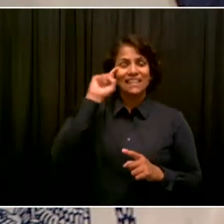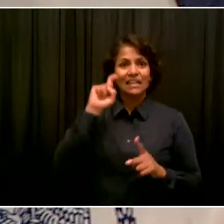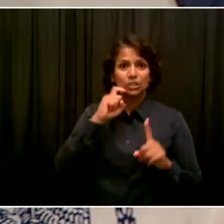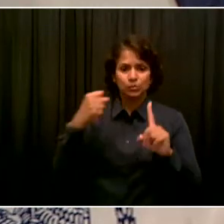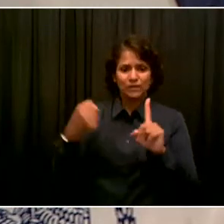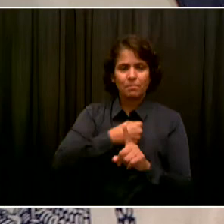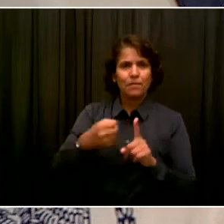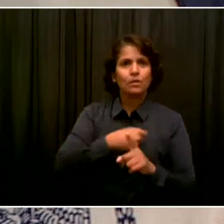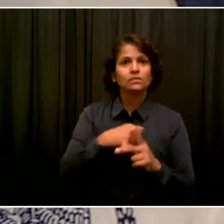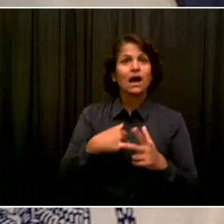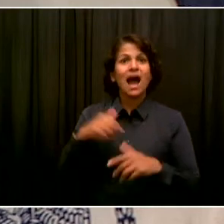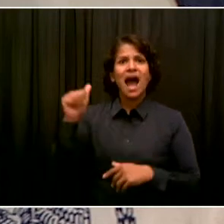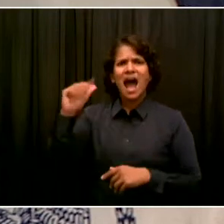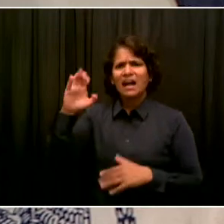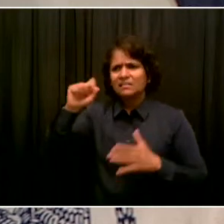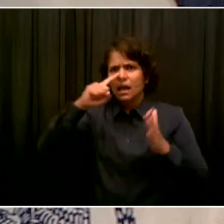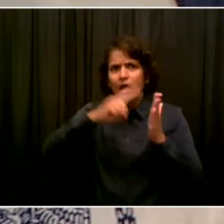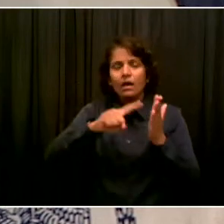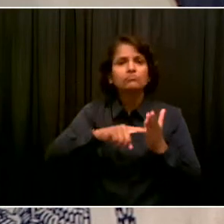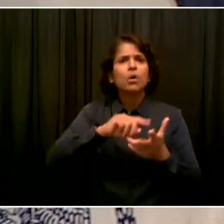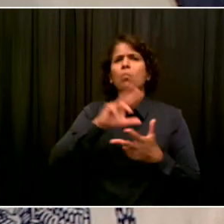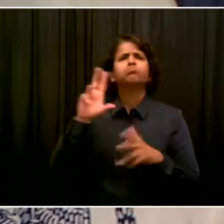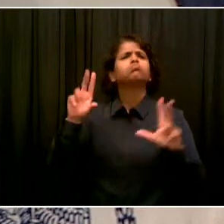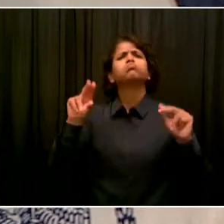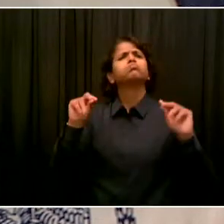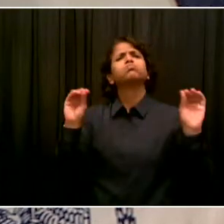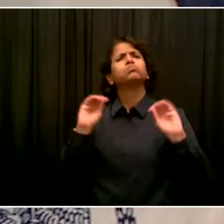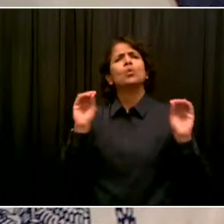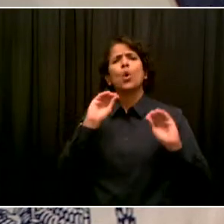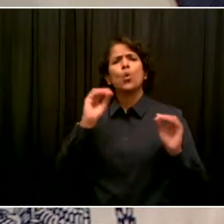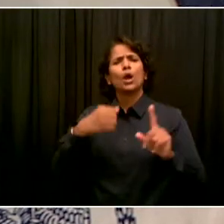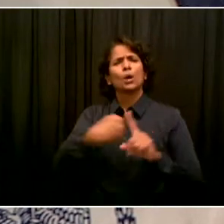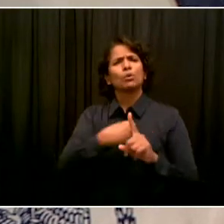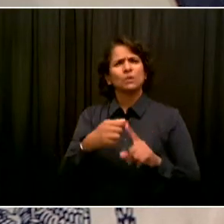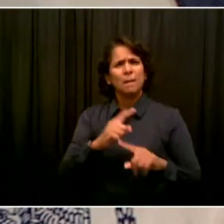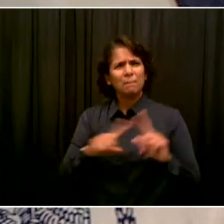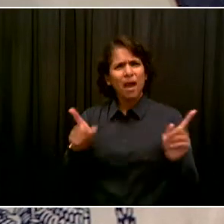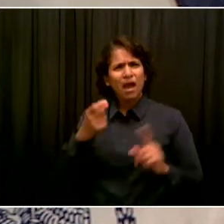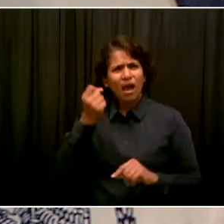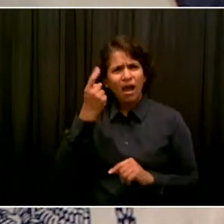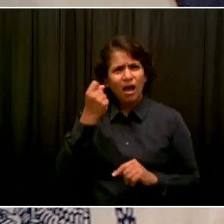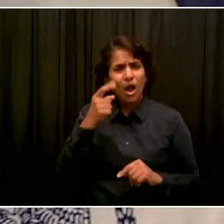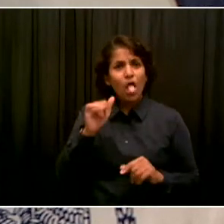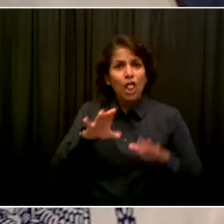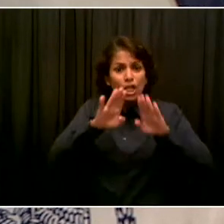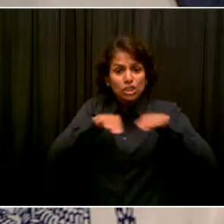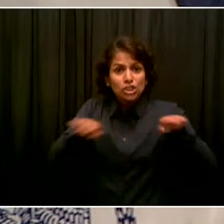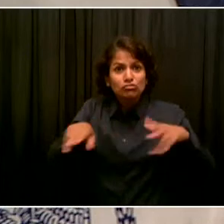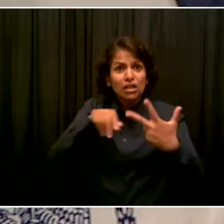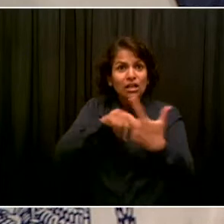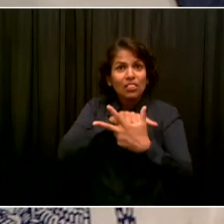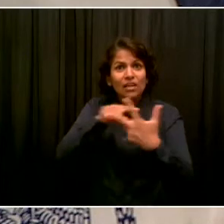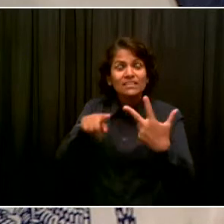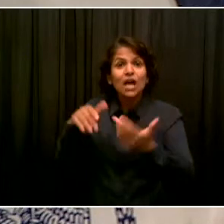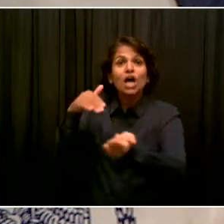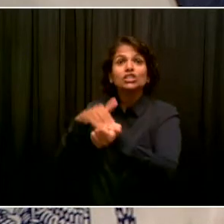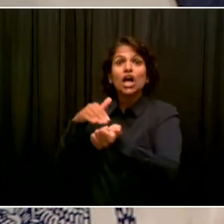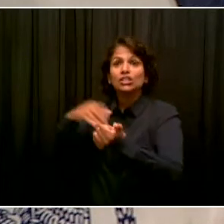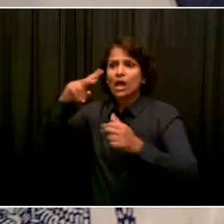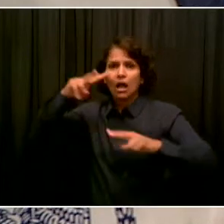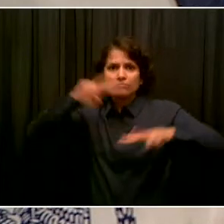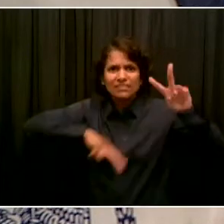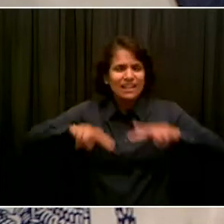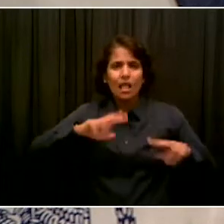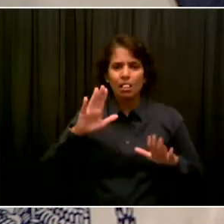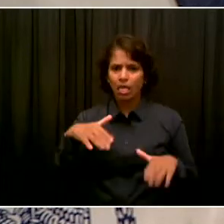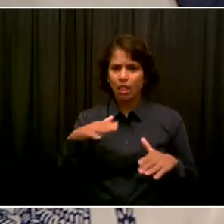or forensically interviewed. Can you explain why those steps were not taken, and do you think they should have been? Well, Emma, first of all,